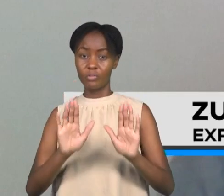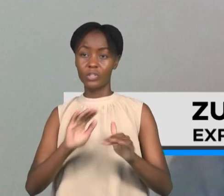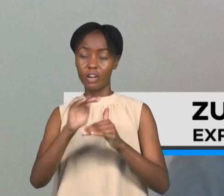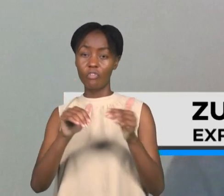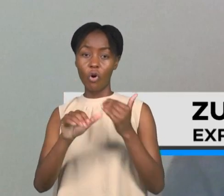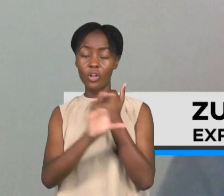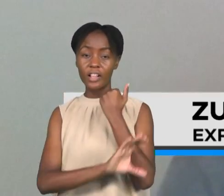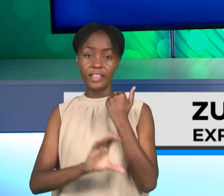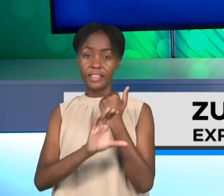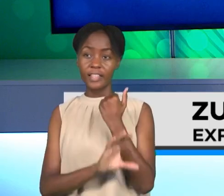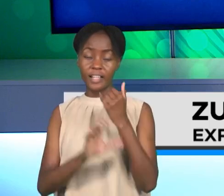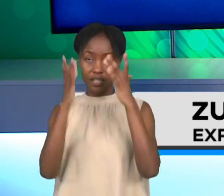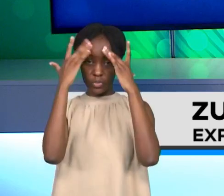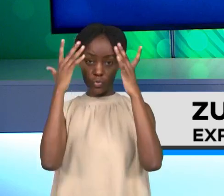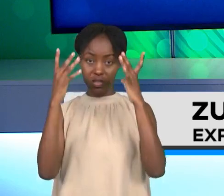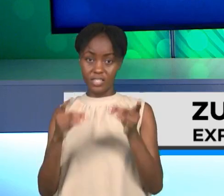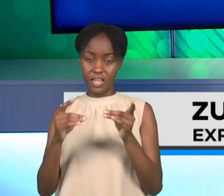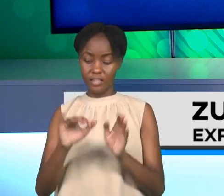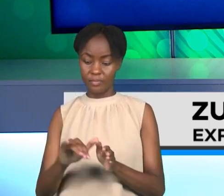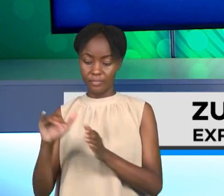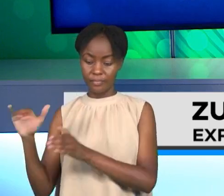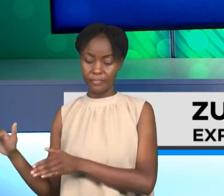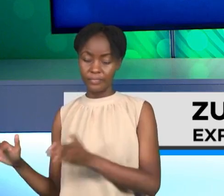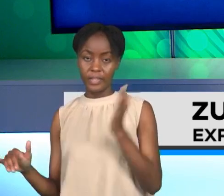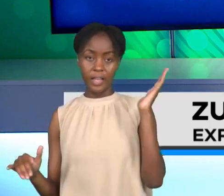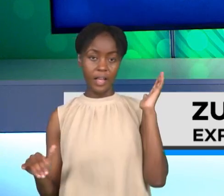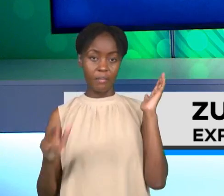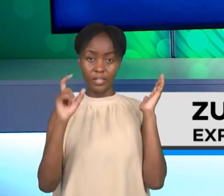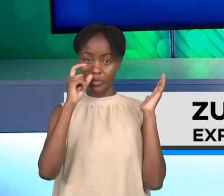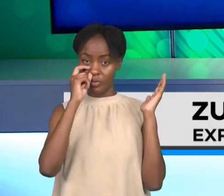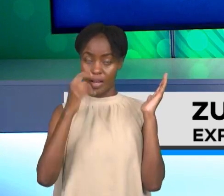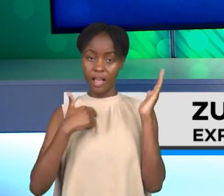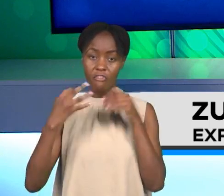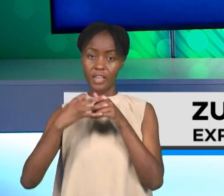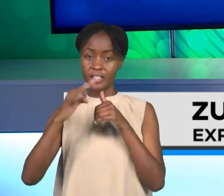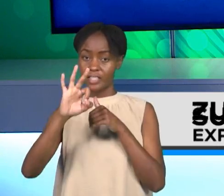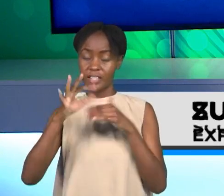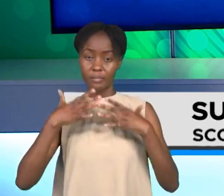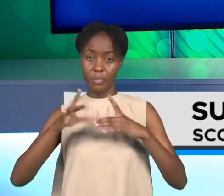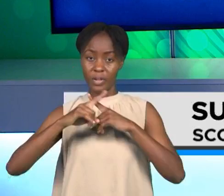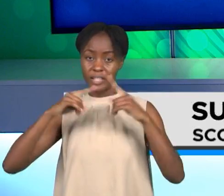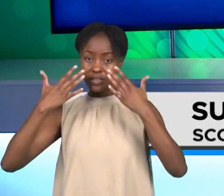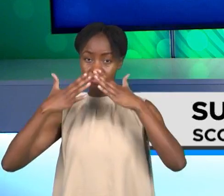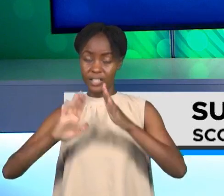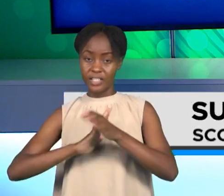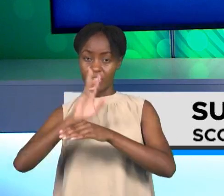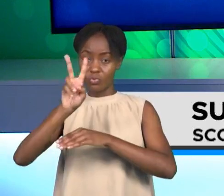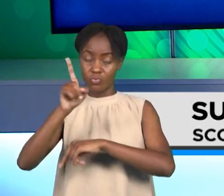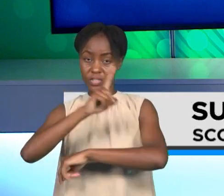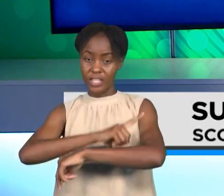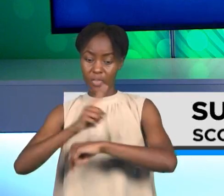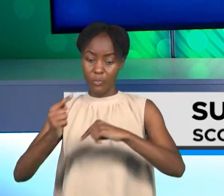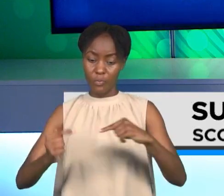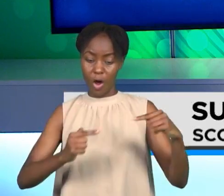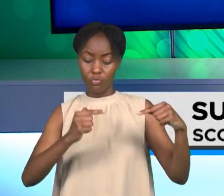line. Now let's head to Sudan, where at least 83 people have been killed in 2 days of ongoing clashes